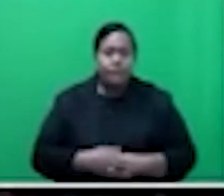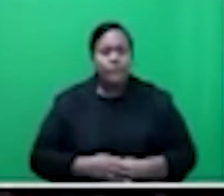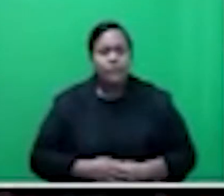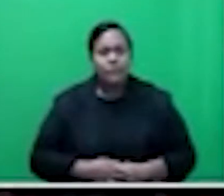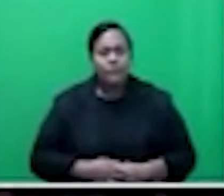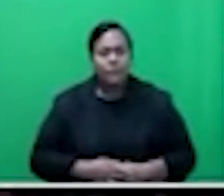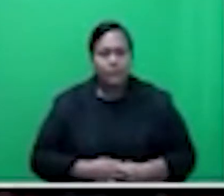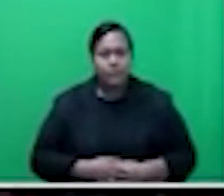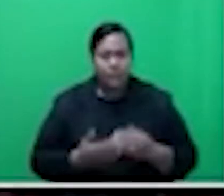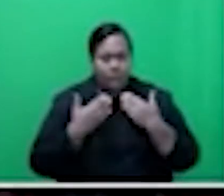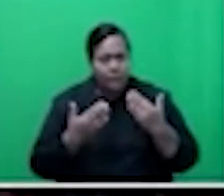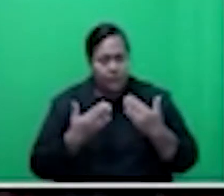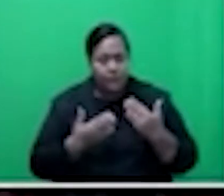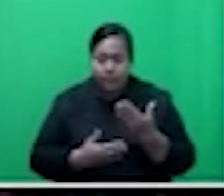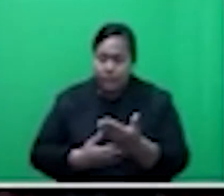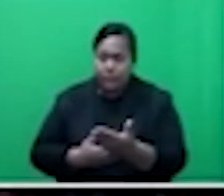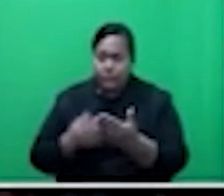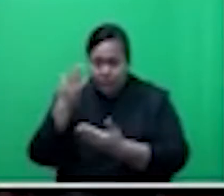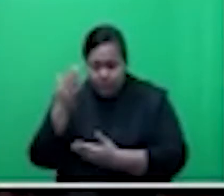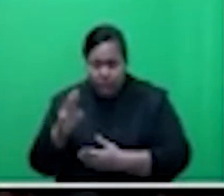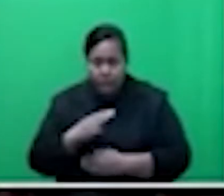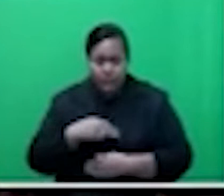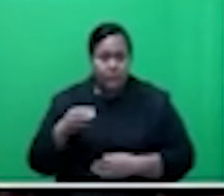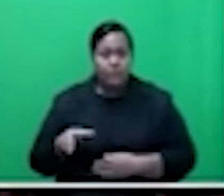Thank you. Honourable Minister, you have the floor.